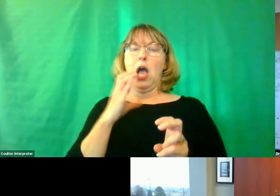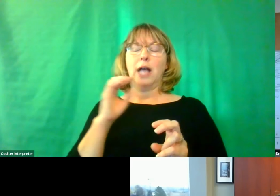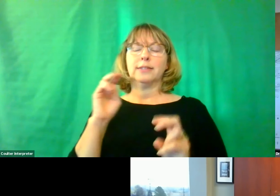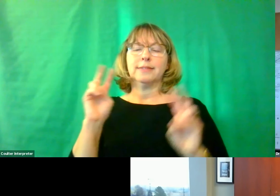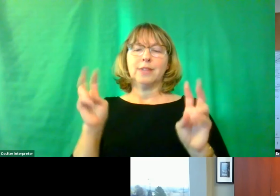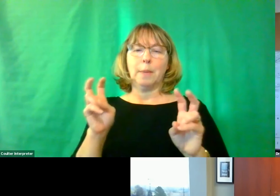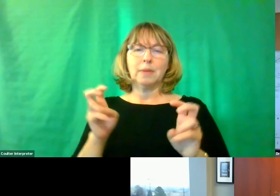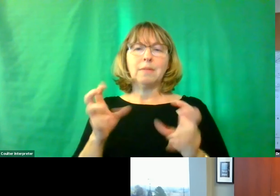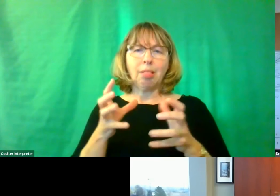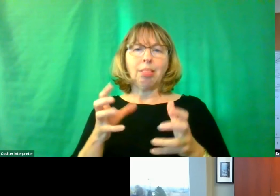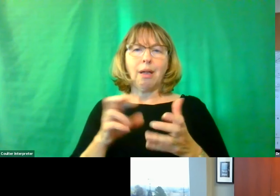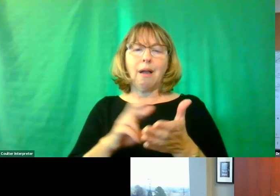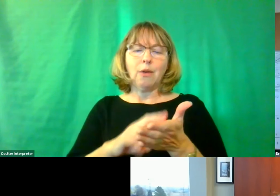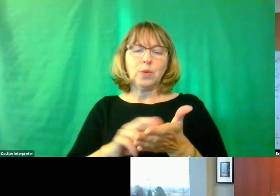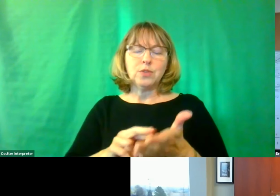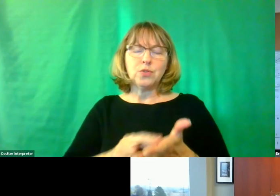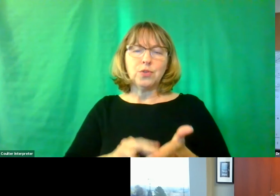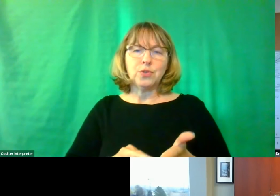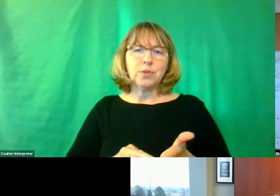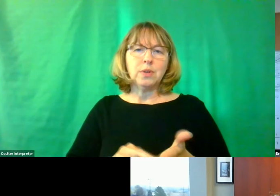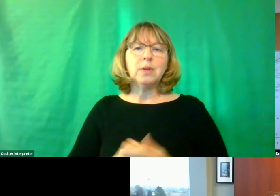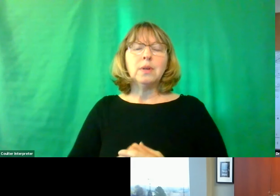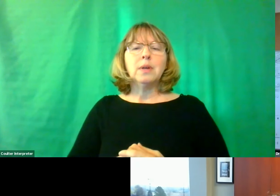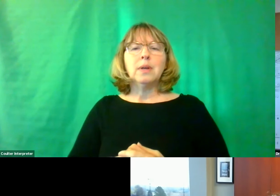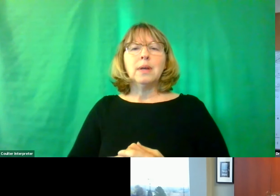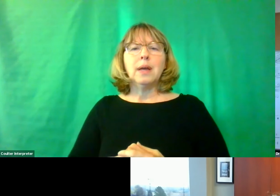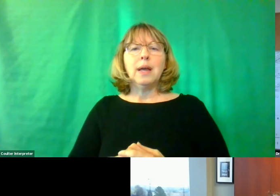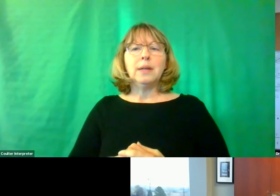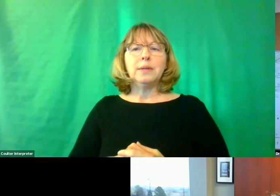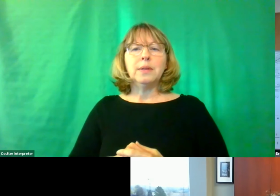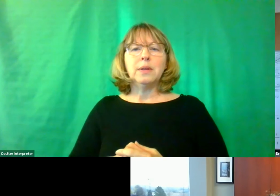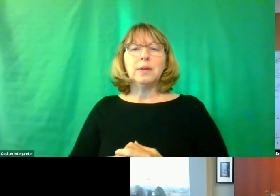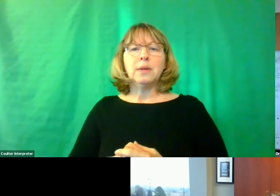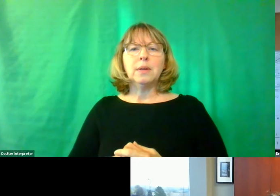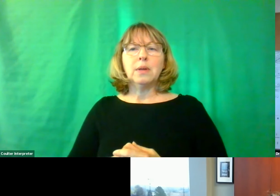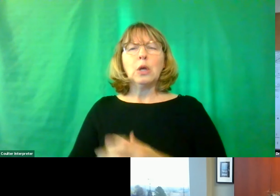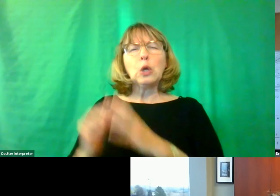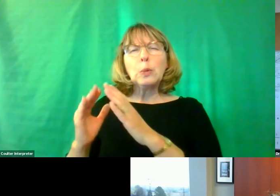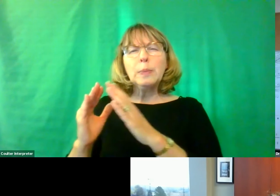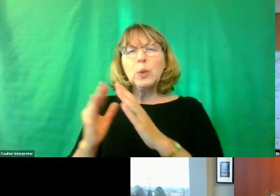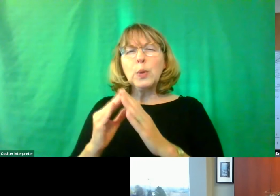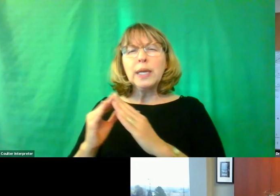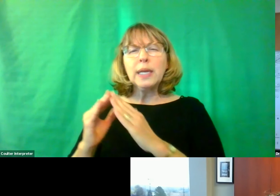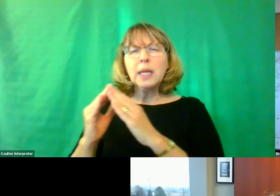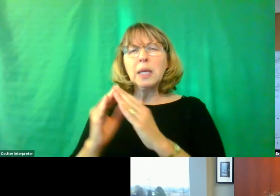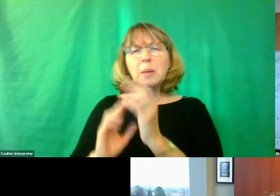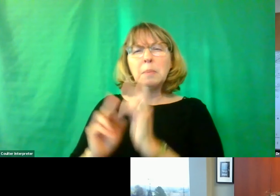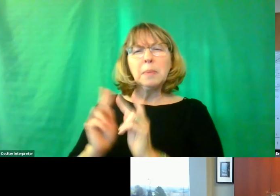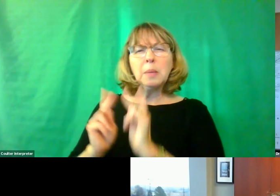around it, but a lot of folks in the community really believe that it's all or nothing, and it's the only chemical